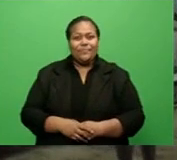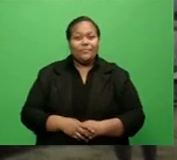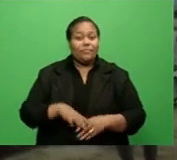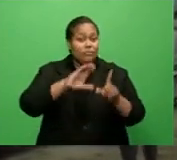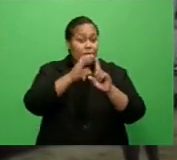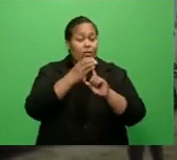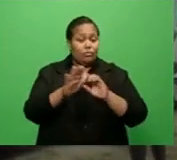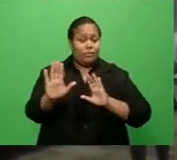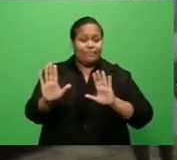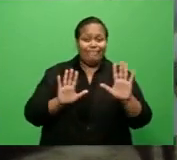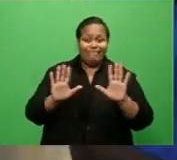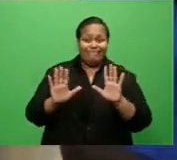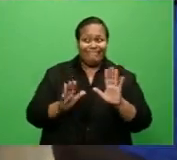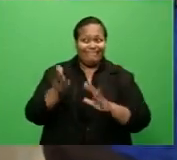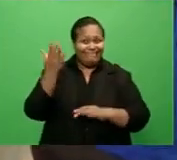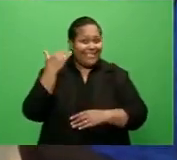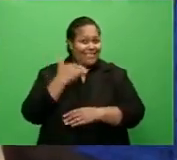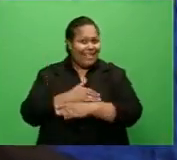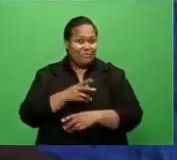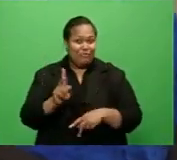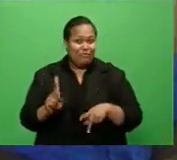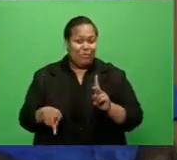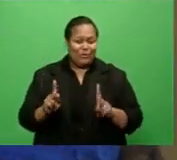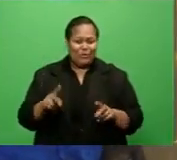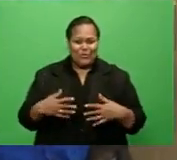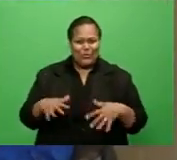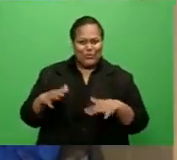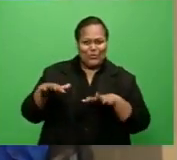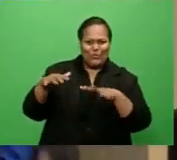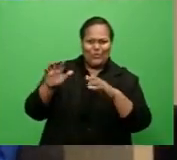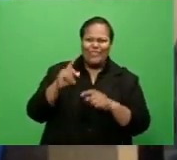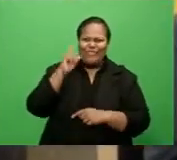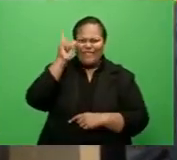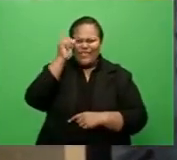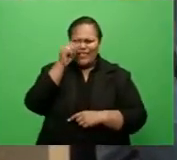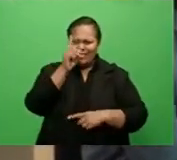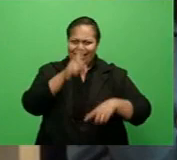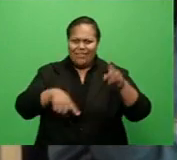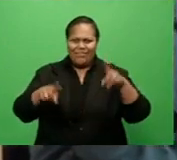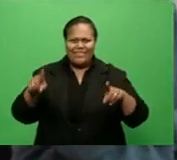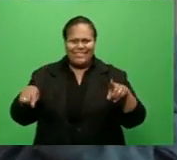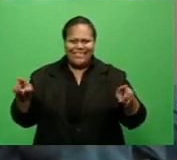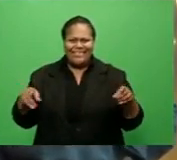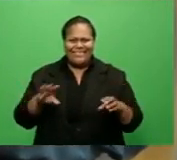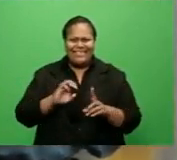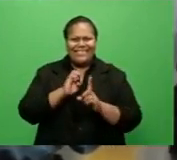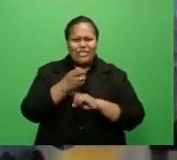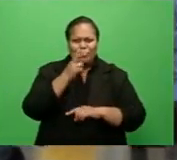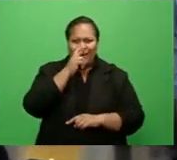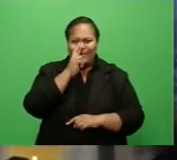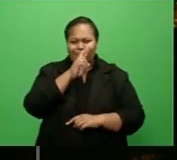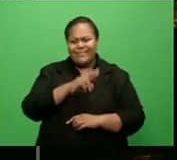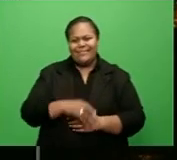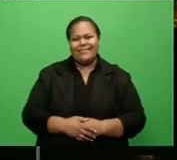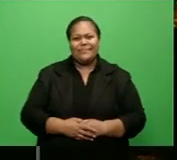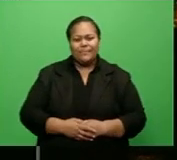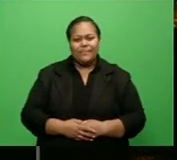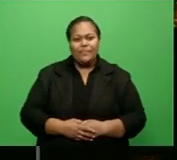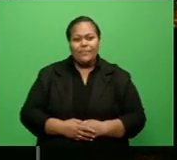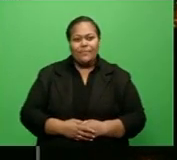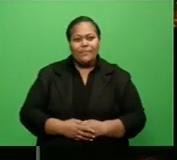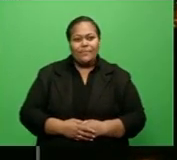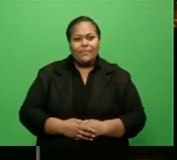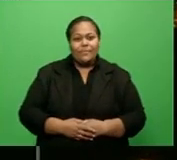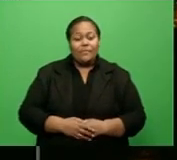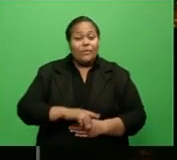performed last night, highlighting Fiji's diverse ethnicity. Felipe Naikaso, FBC News. Silver